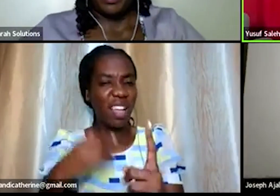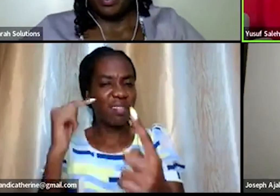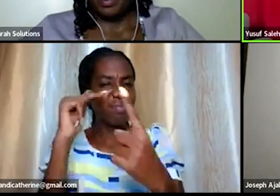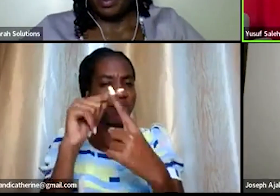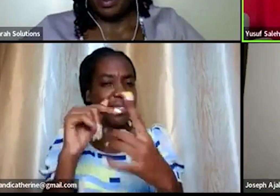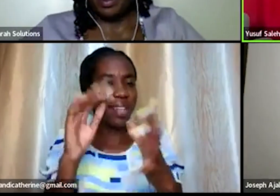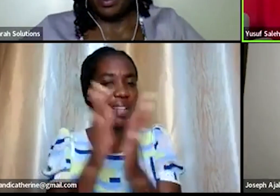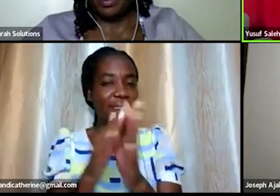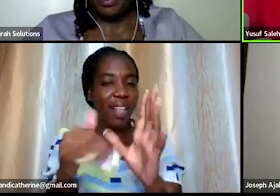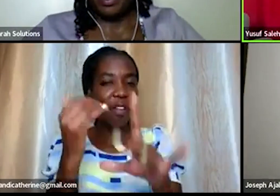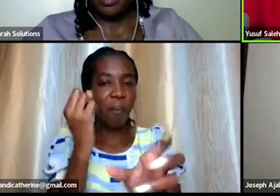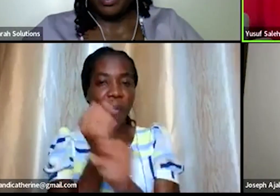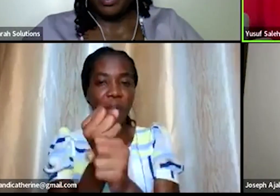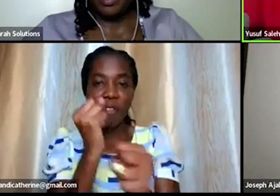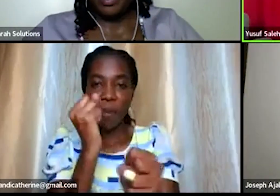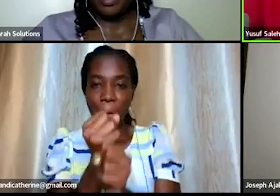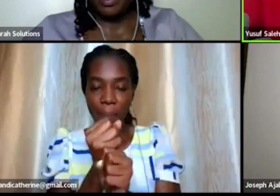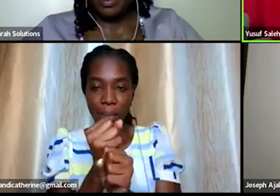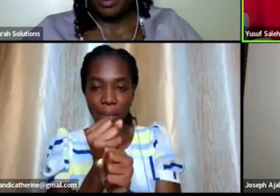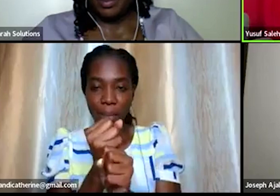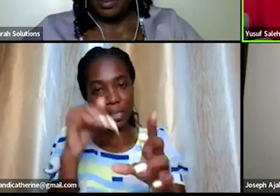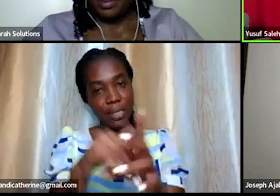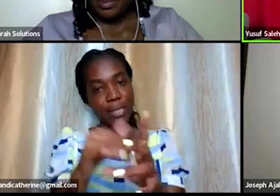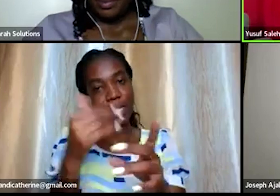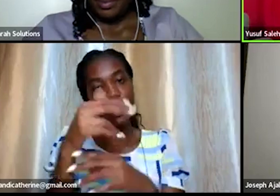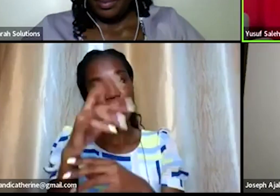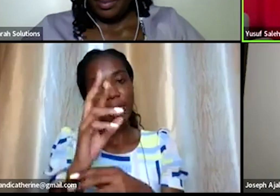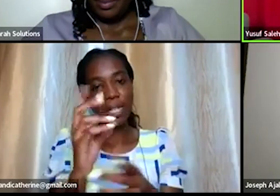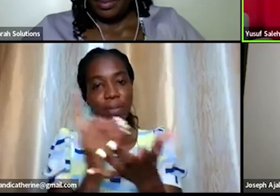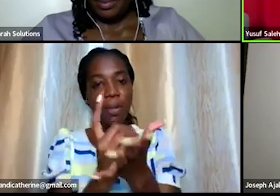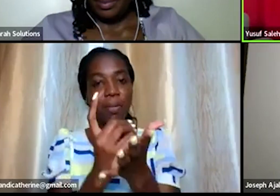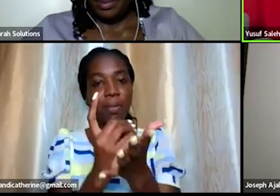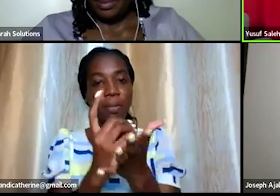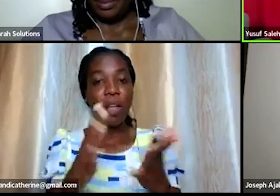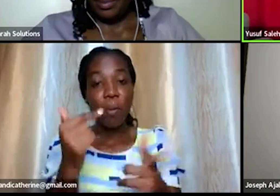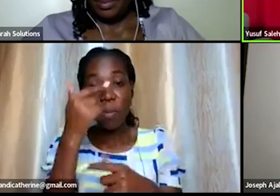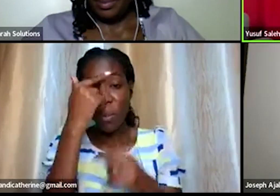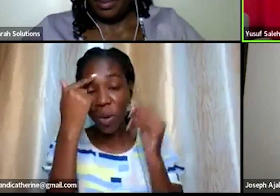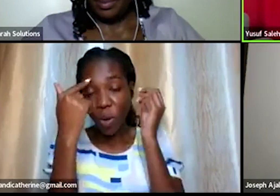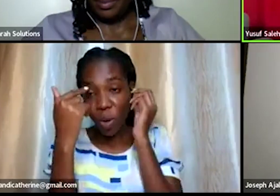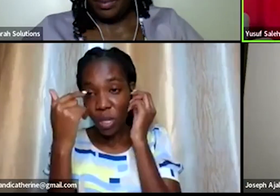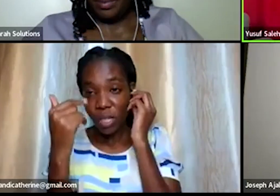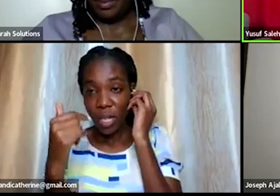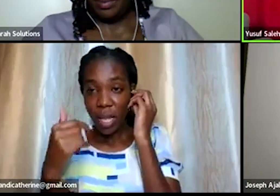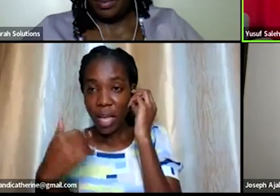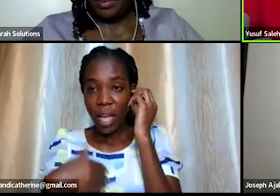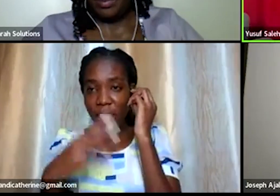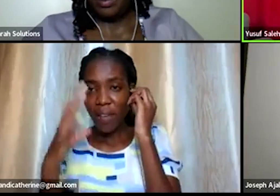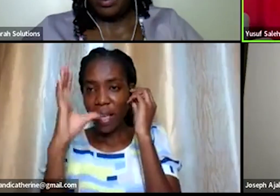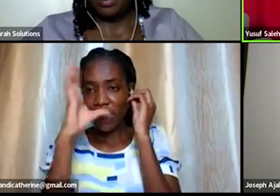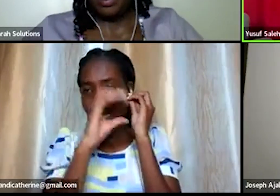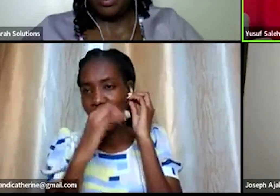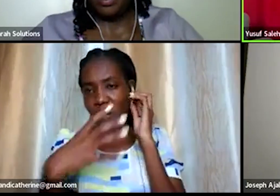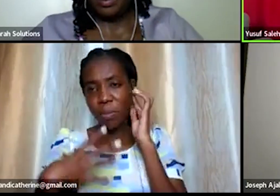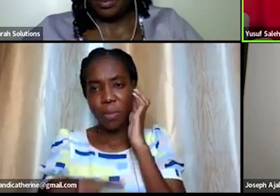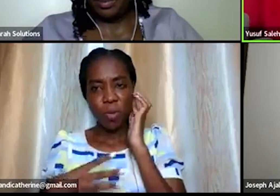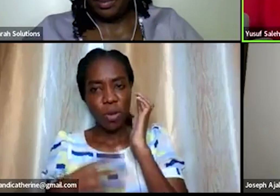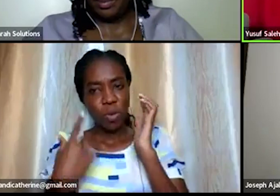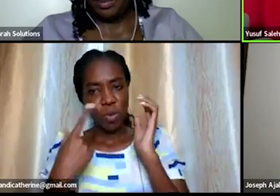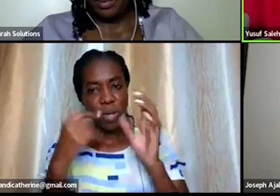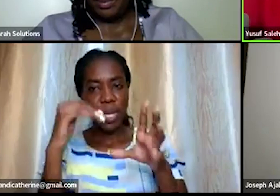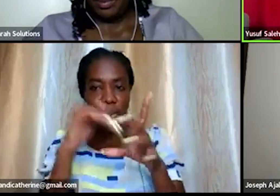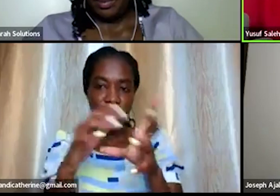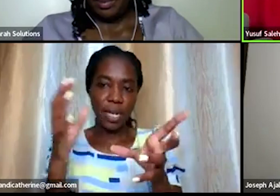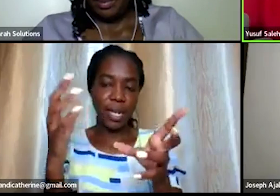performance housed in HR department? Is because the assumption is the people who are now in HR,